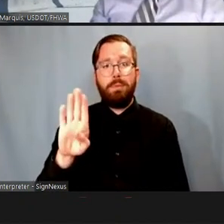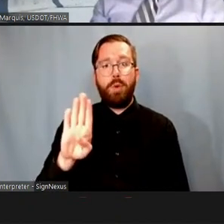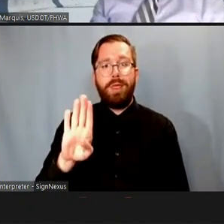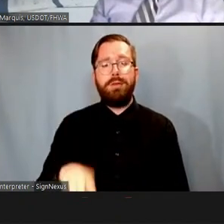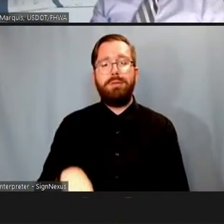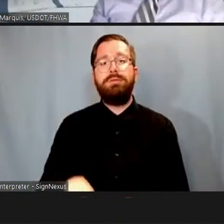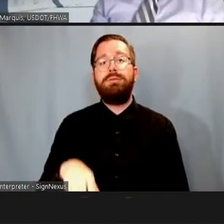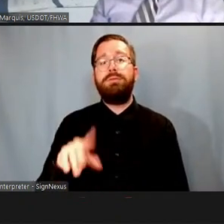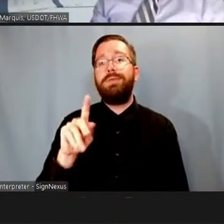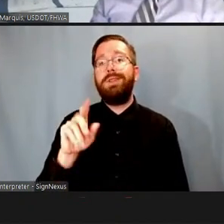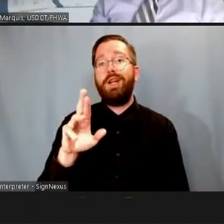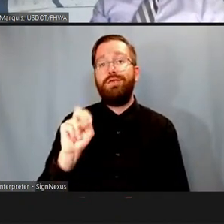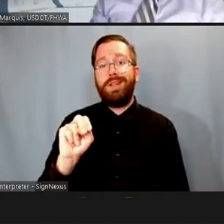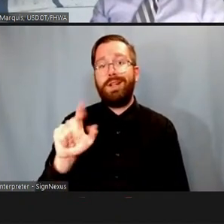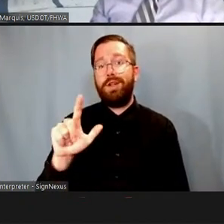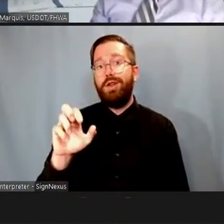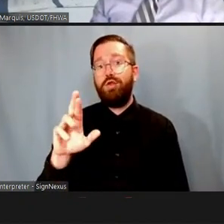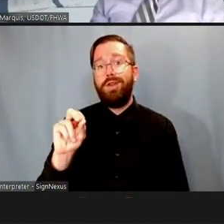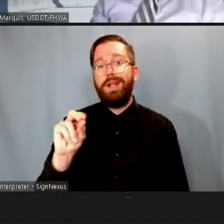karen loreno